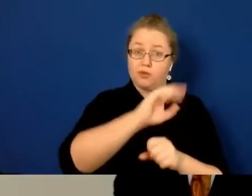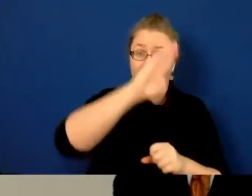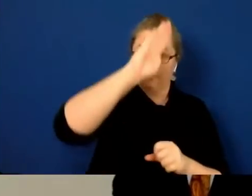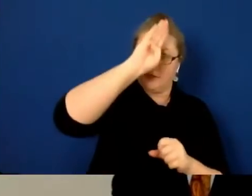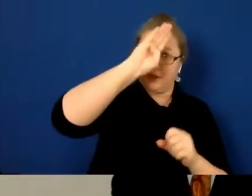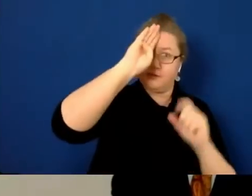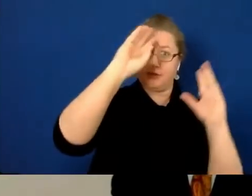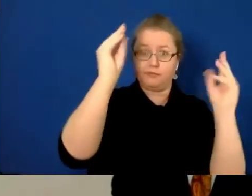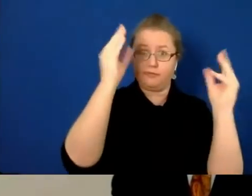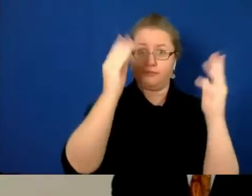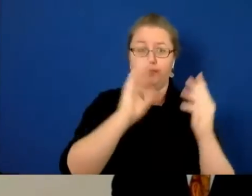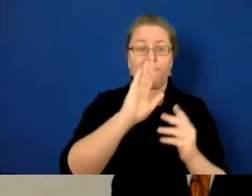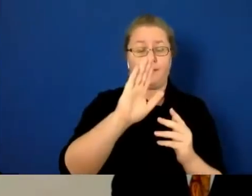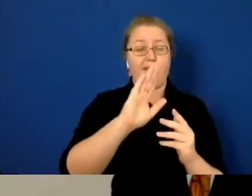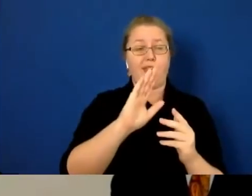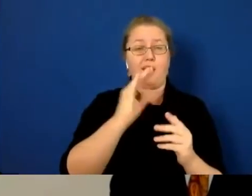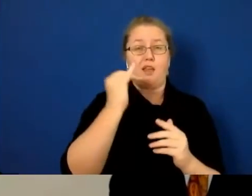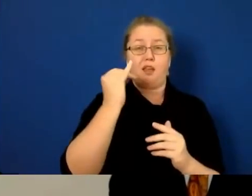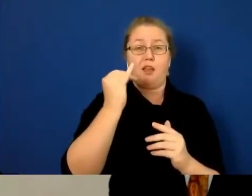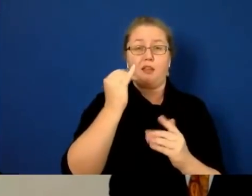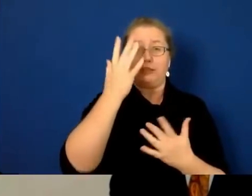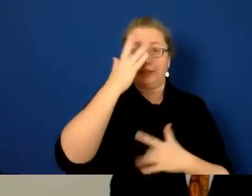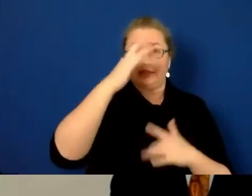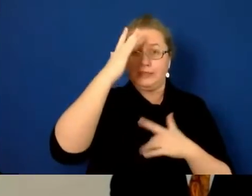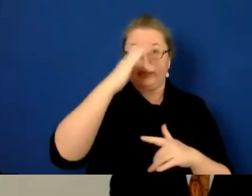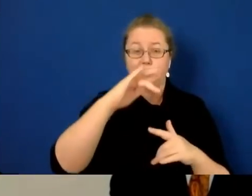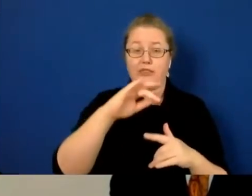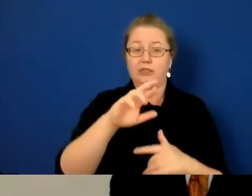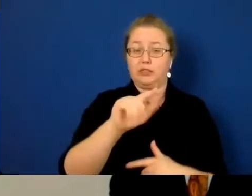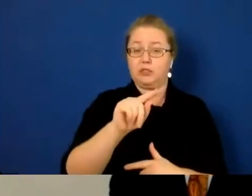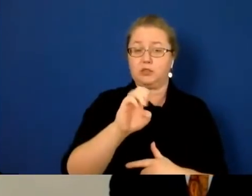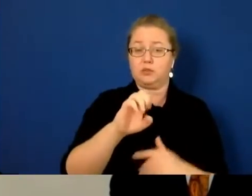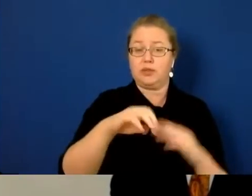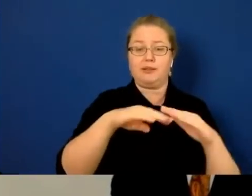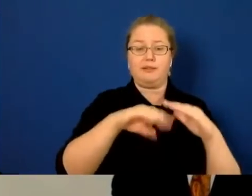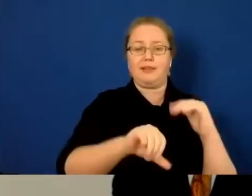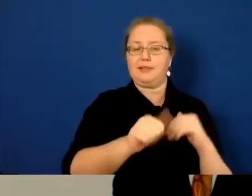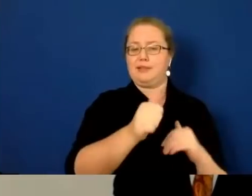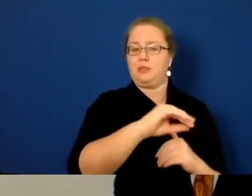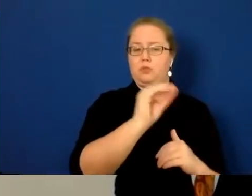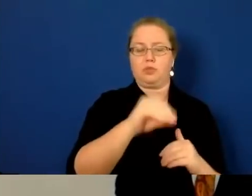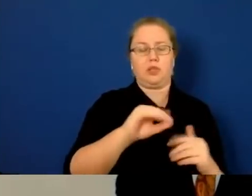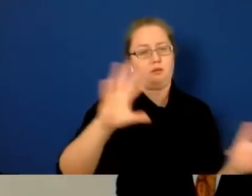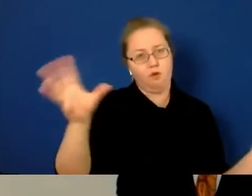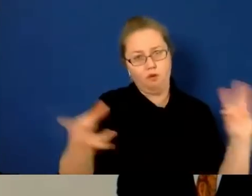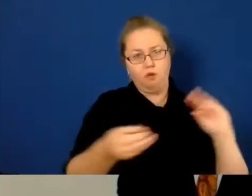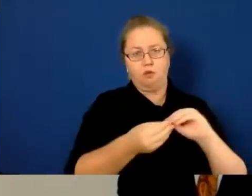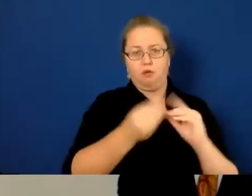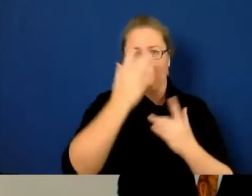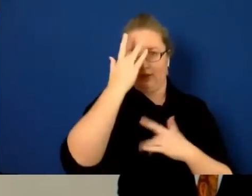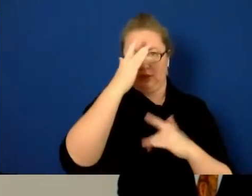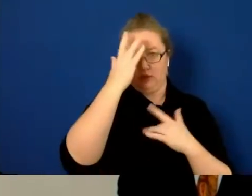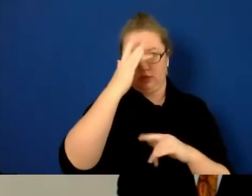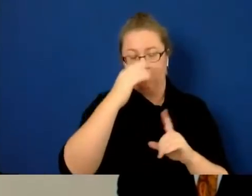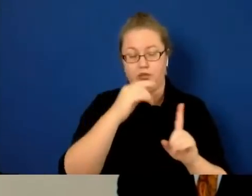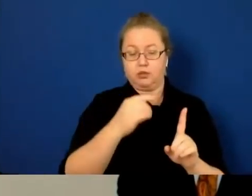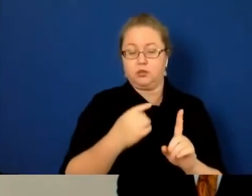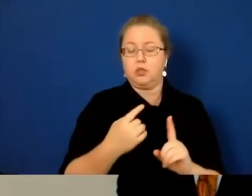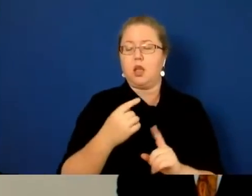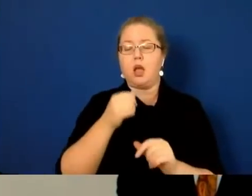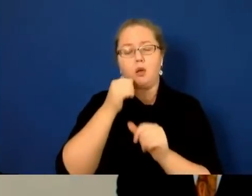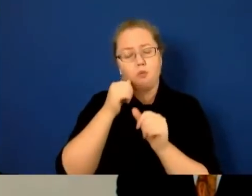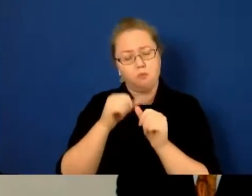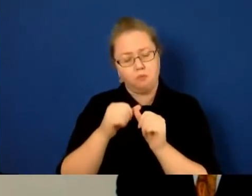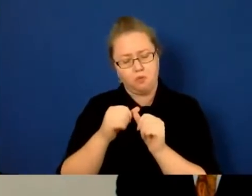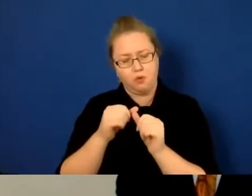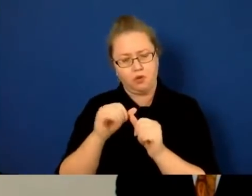pre-hospital assessment of people that appropriate PPE is worn, and that is reflected in what we see with paramedics on the